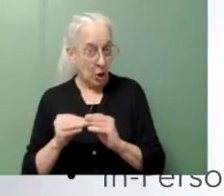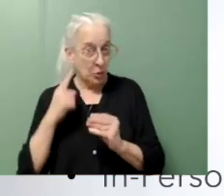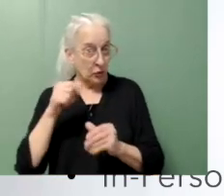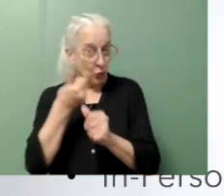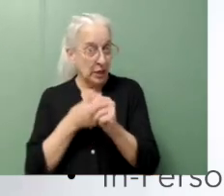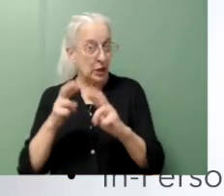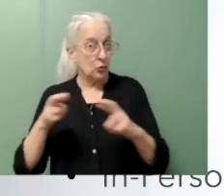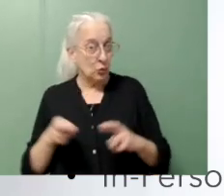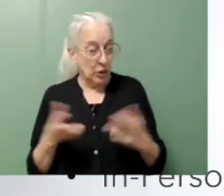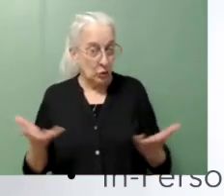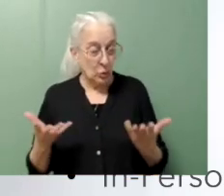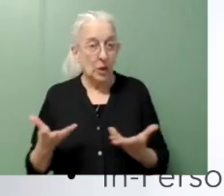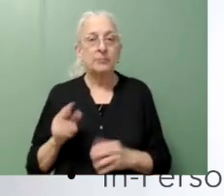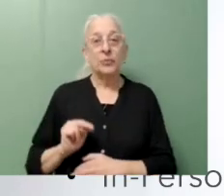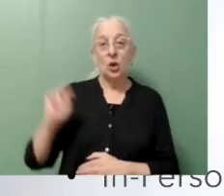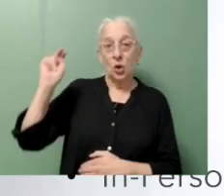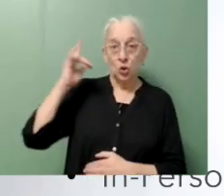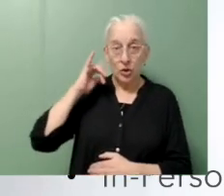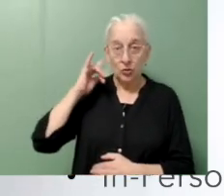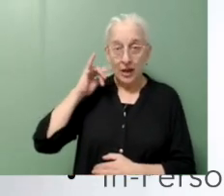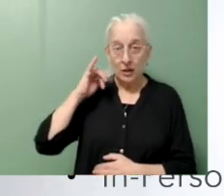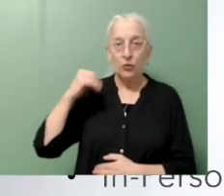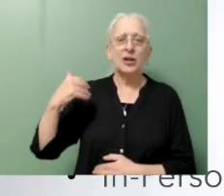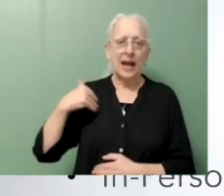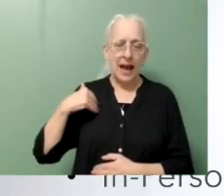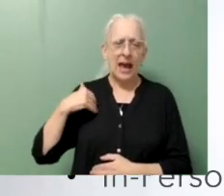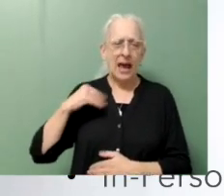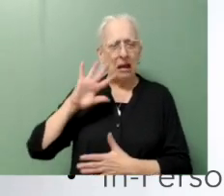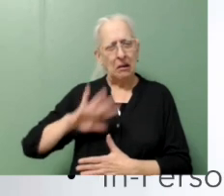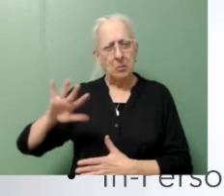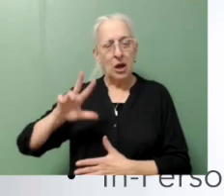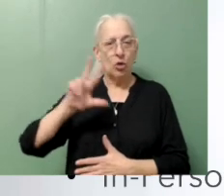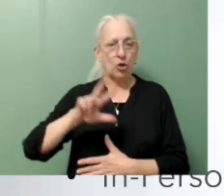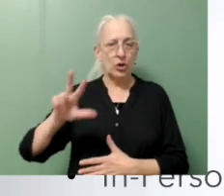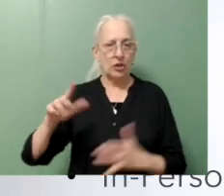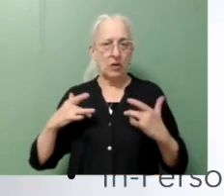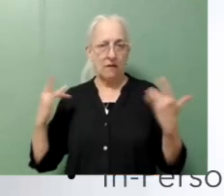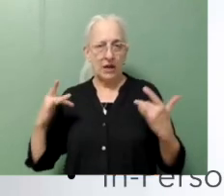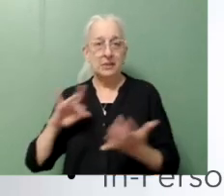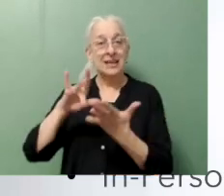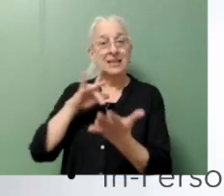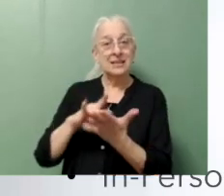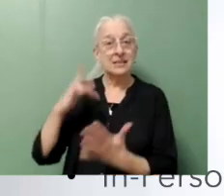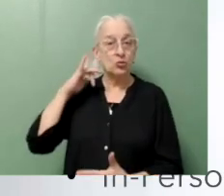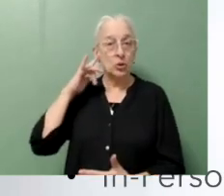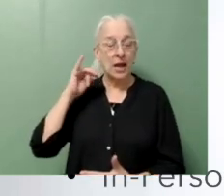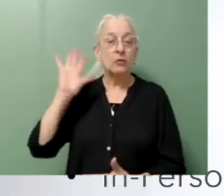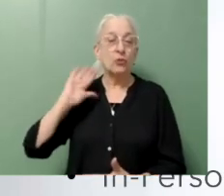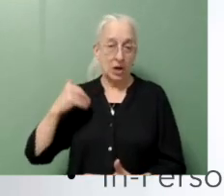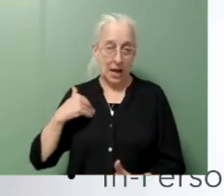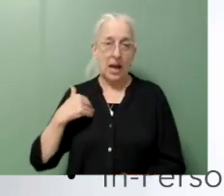they include Northern California having about 33 events, Central California having around